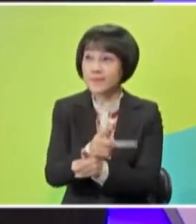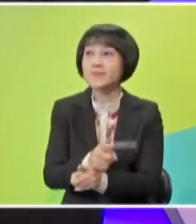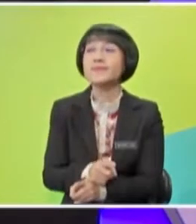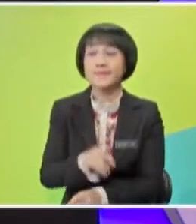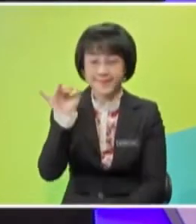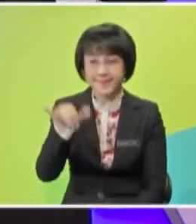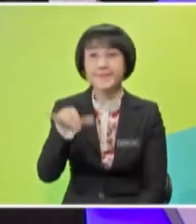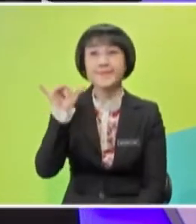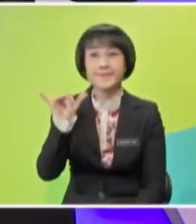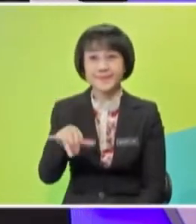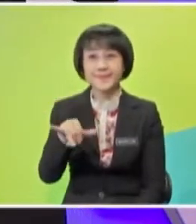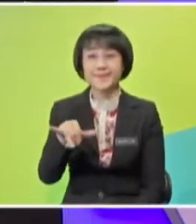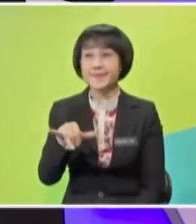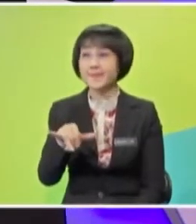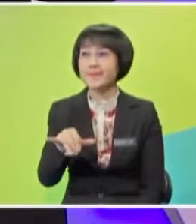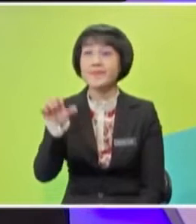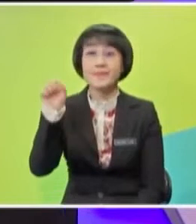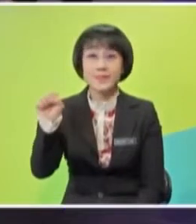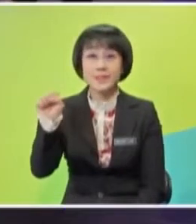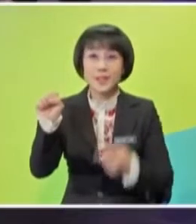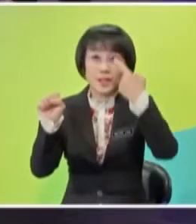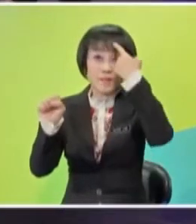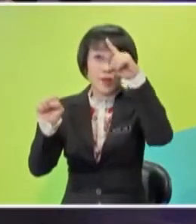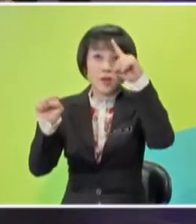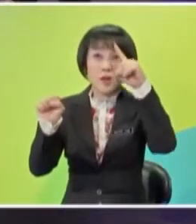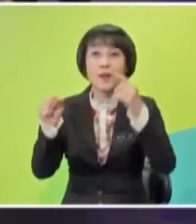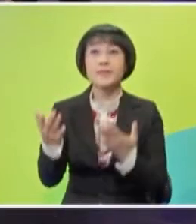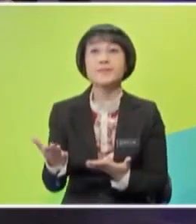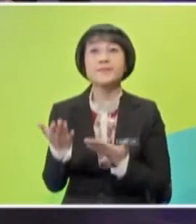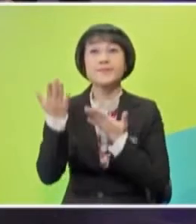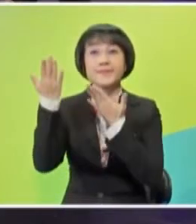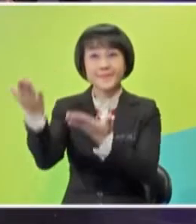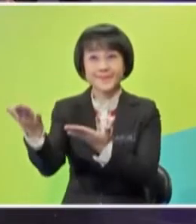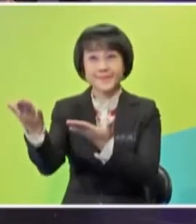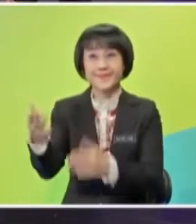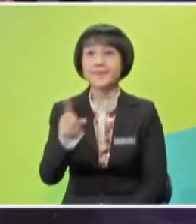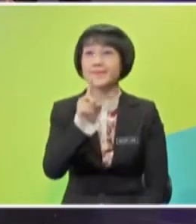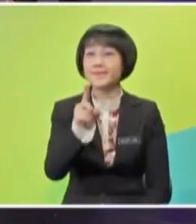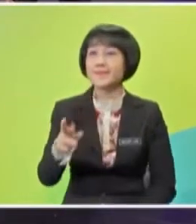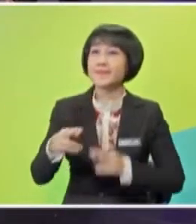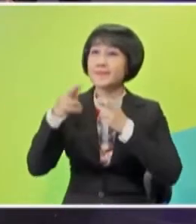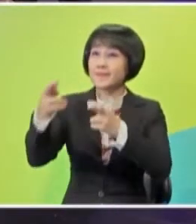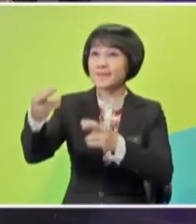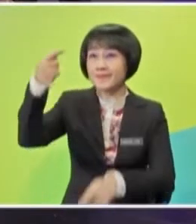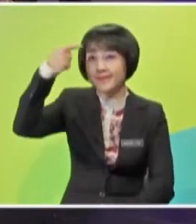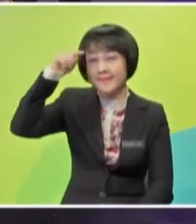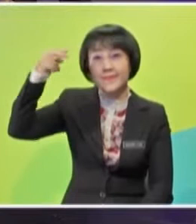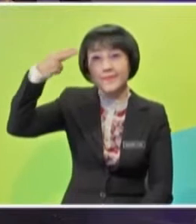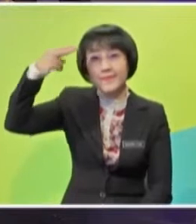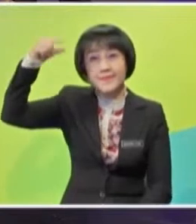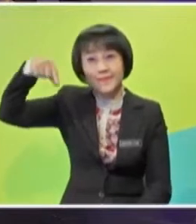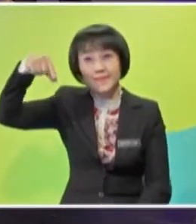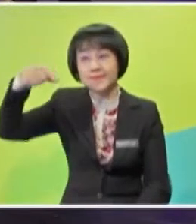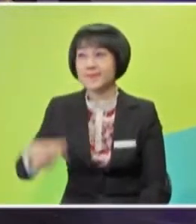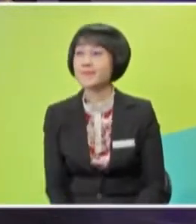it right. Well so done. S for suggestion. So 1 reward for Haikal. Haikal. Okay, now it's